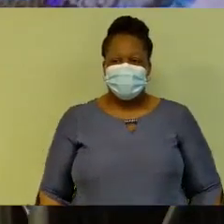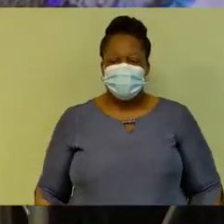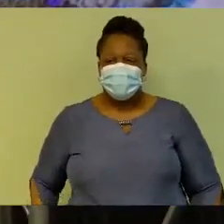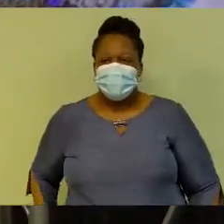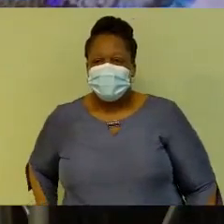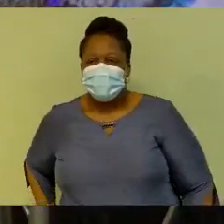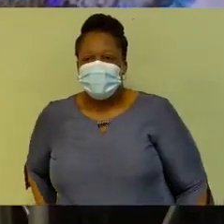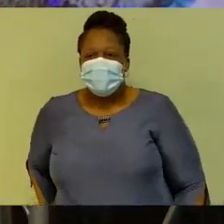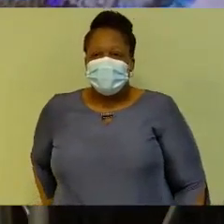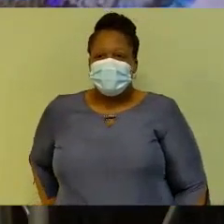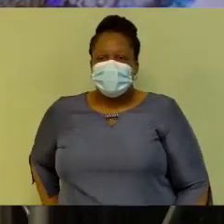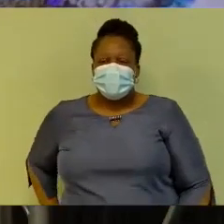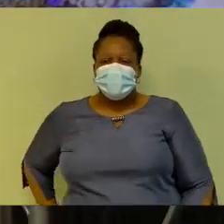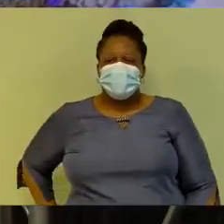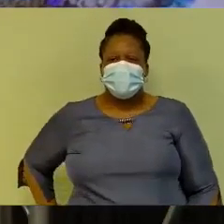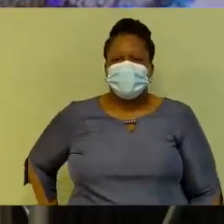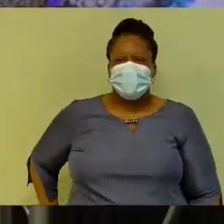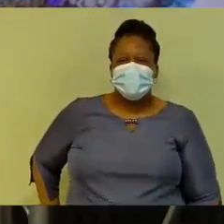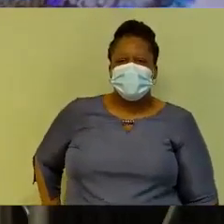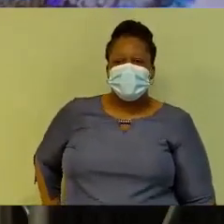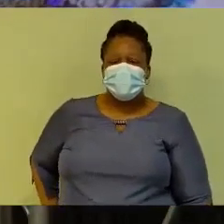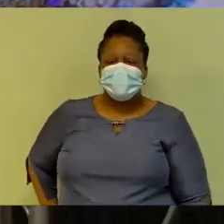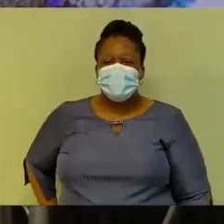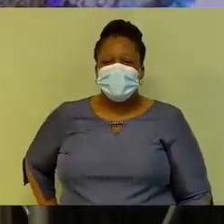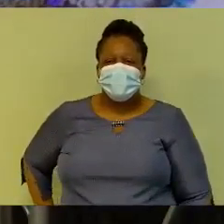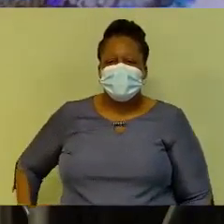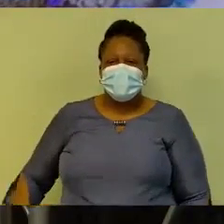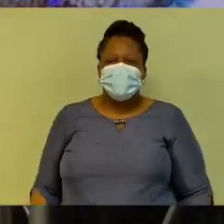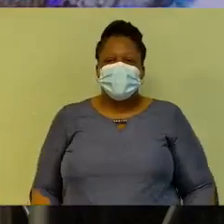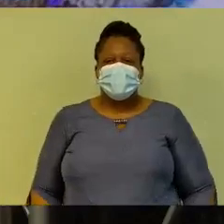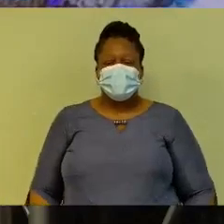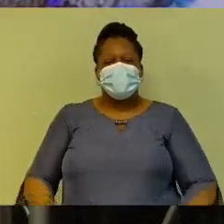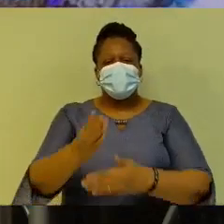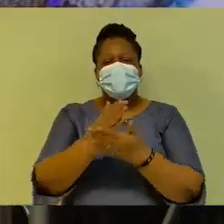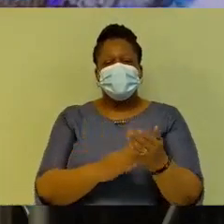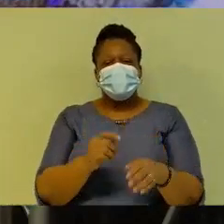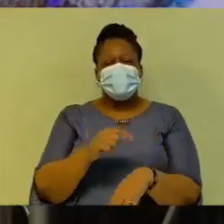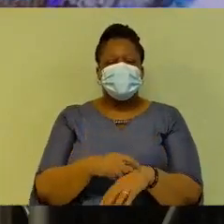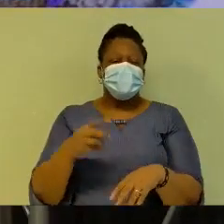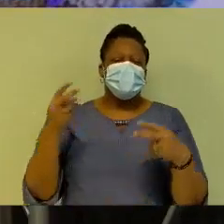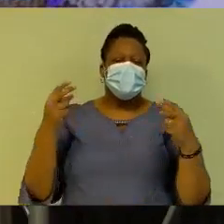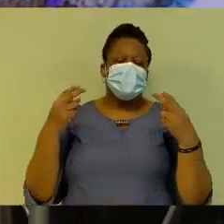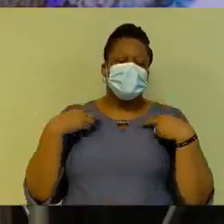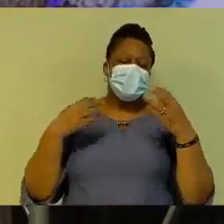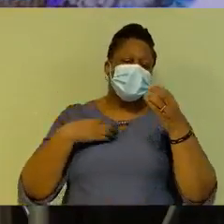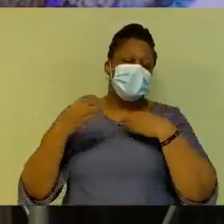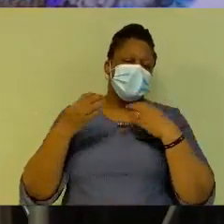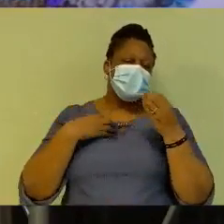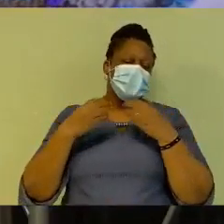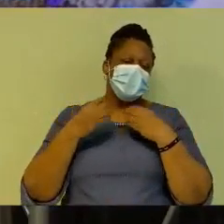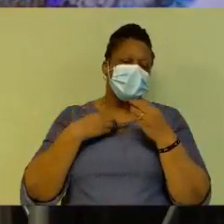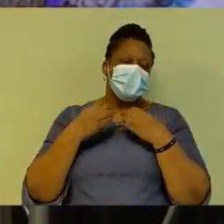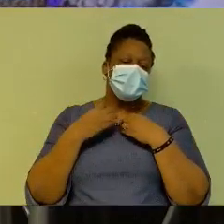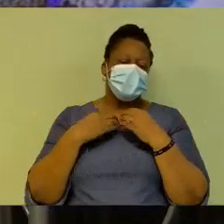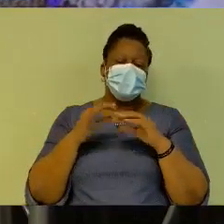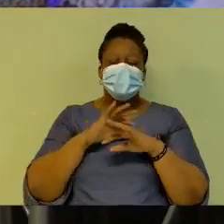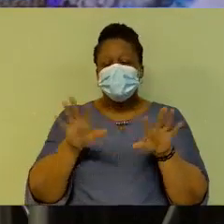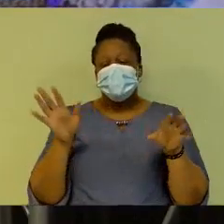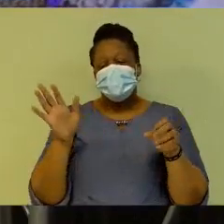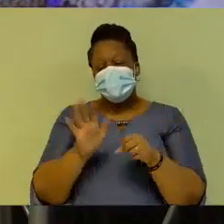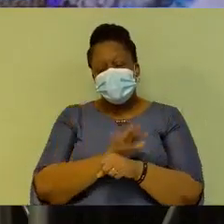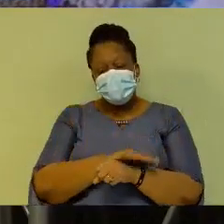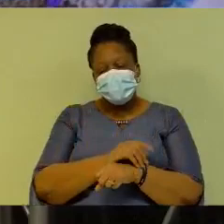A lot of time we hear complaints about the fact that as a developing nation, we do not have enough MRIs,